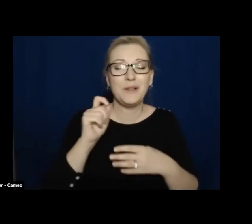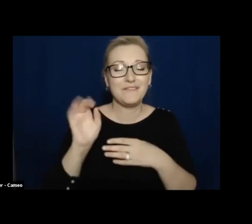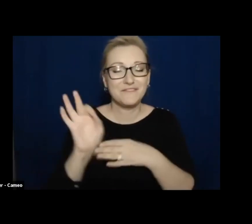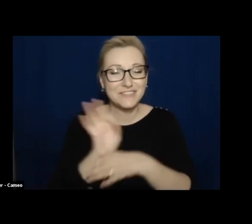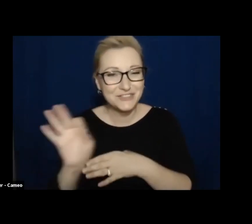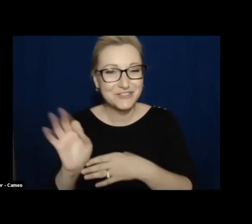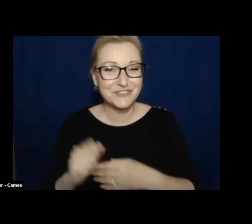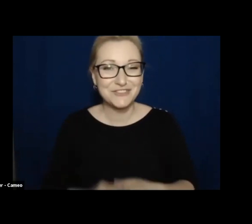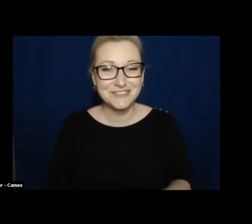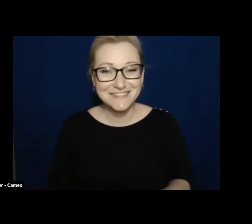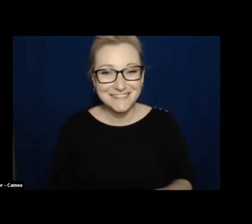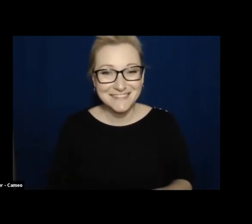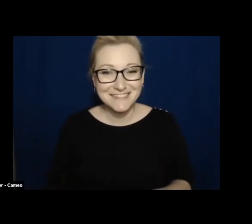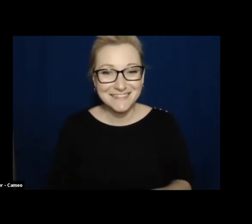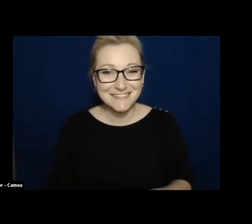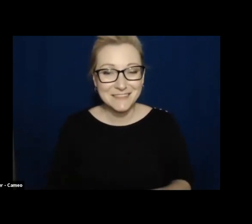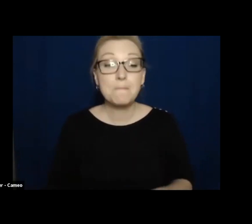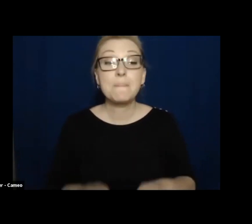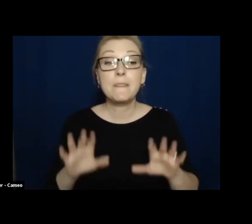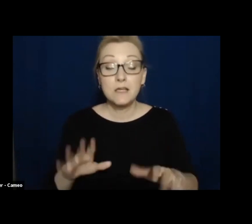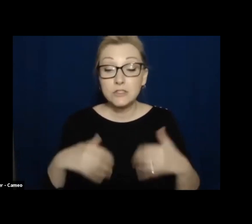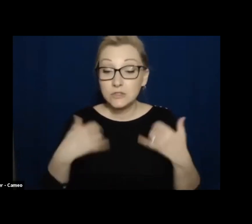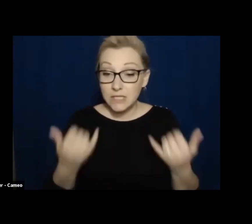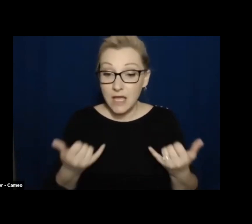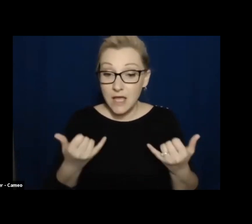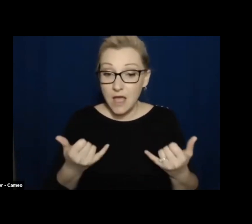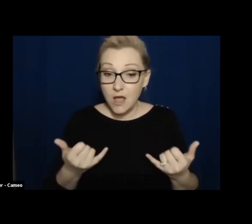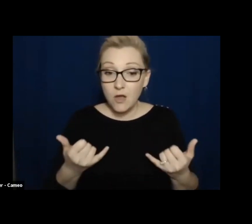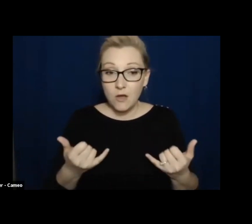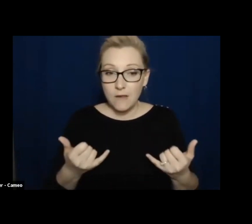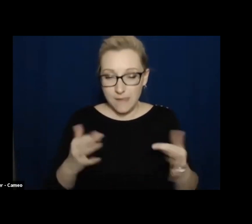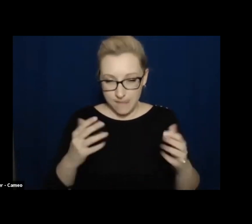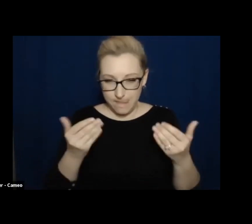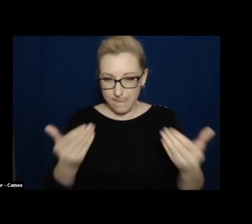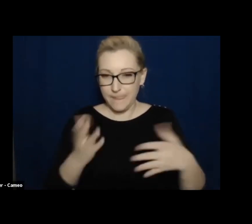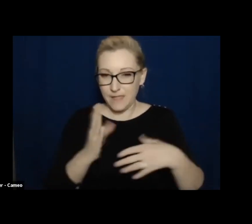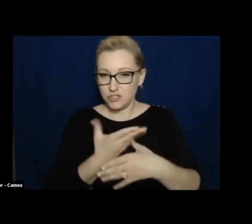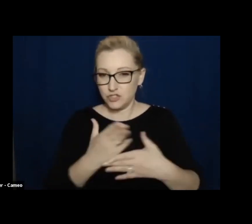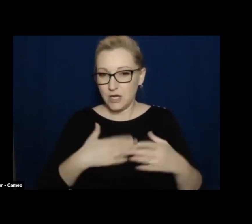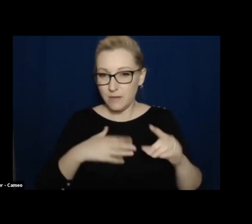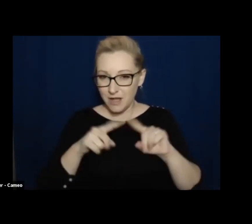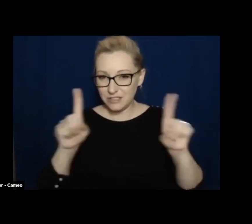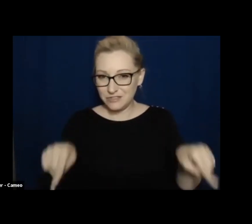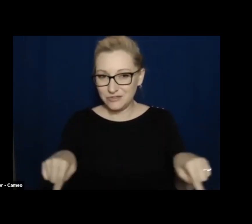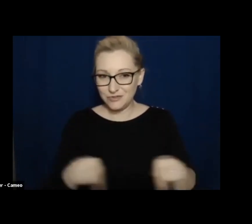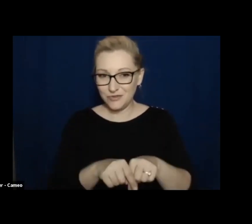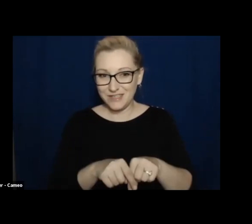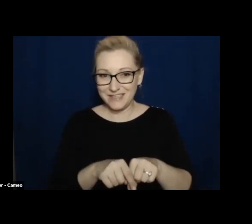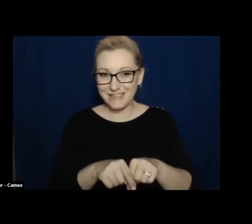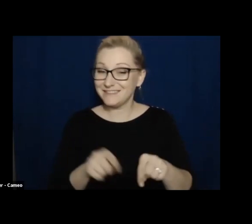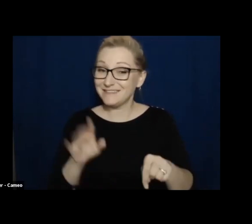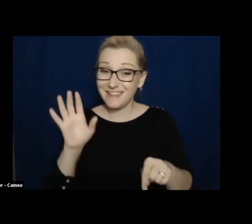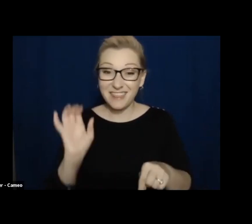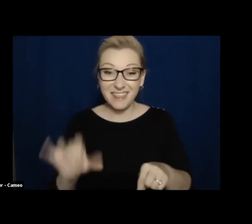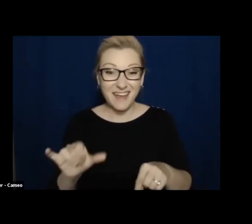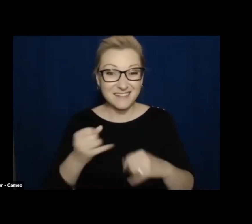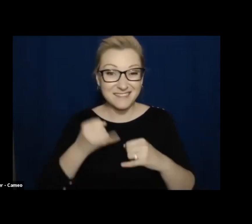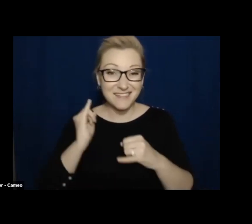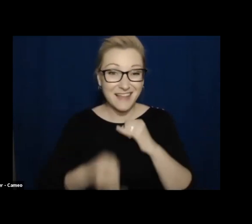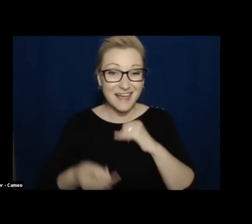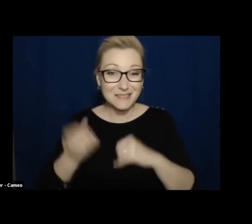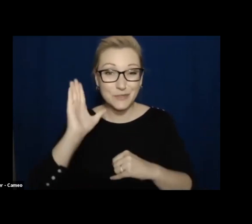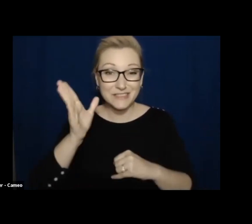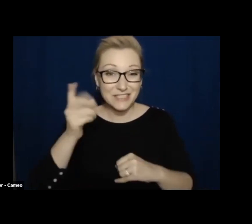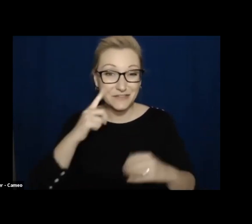now. So I'm going to go ahead and share my screen since that is really the last